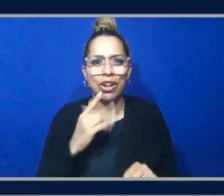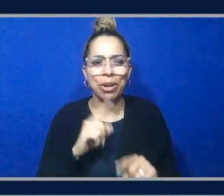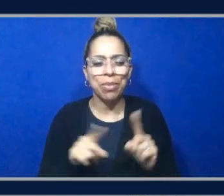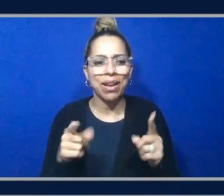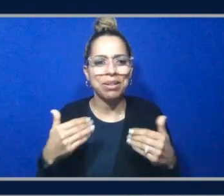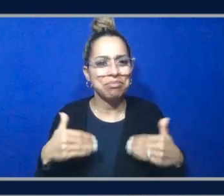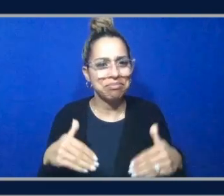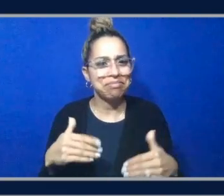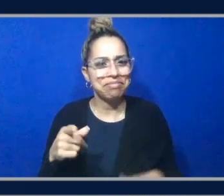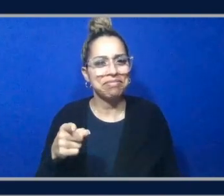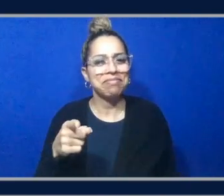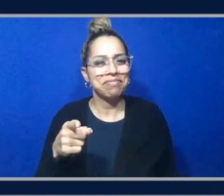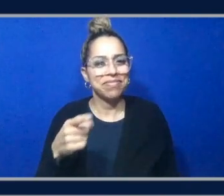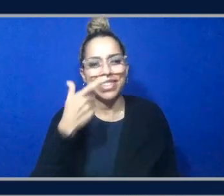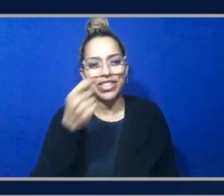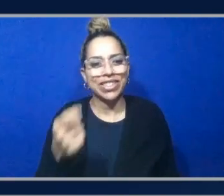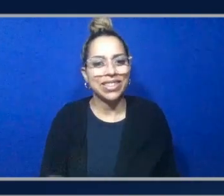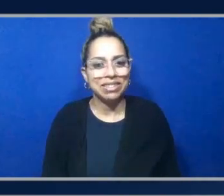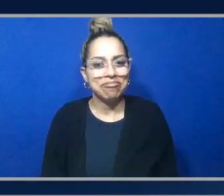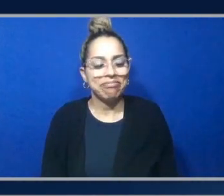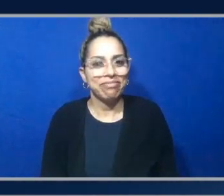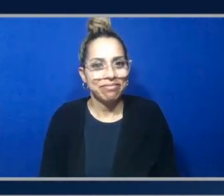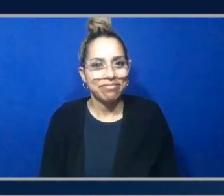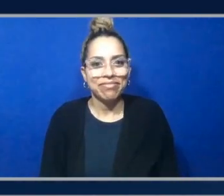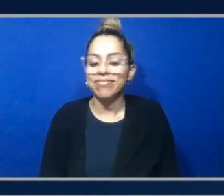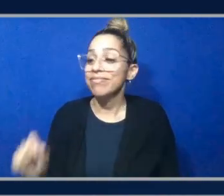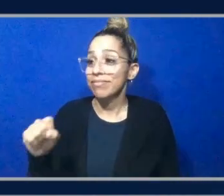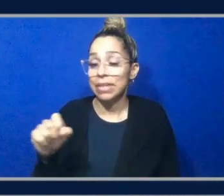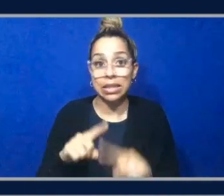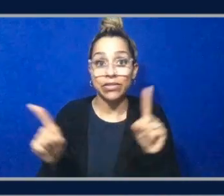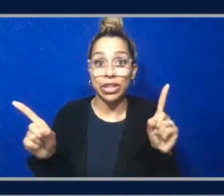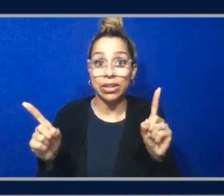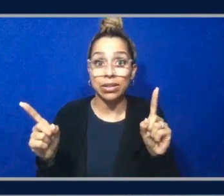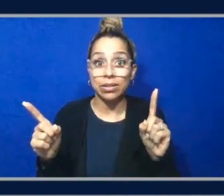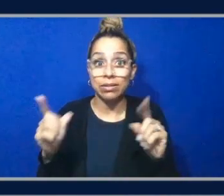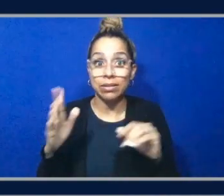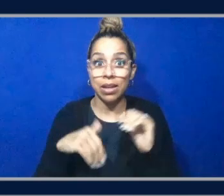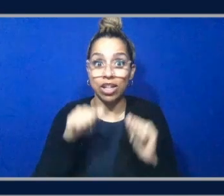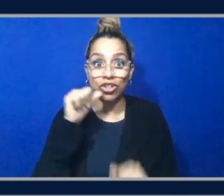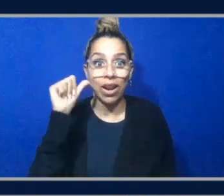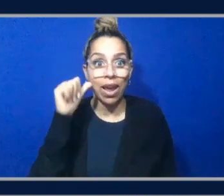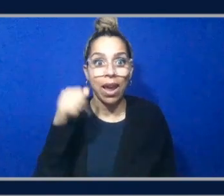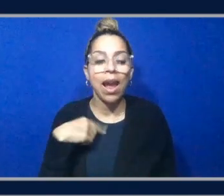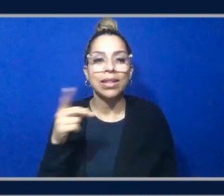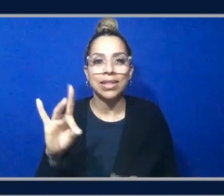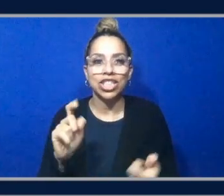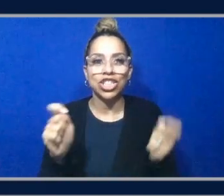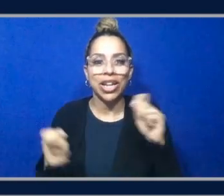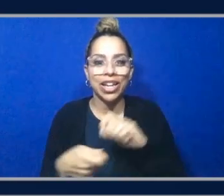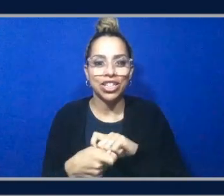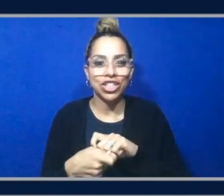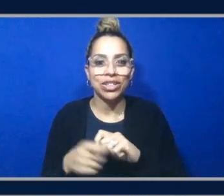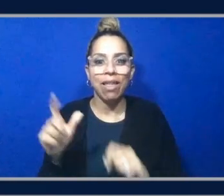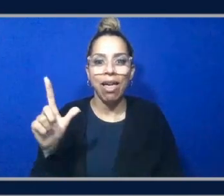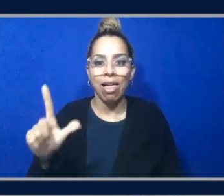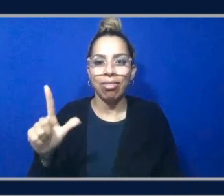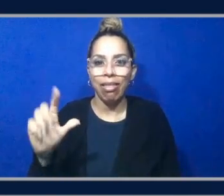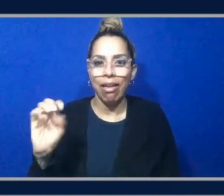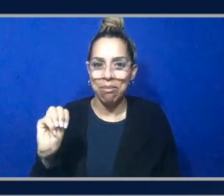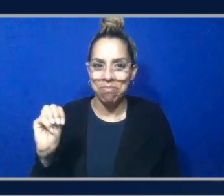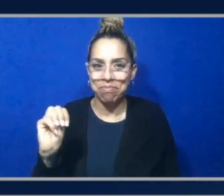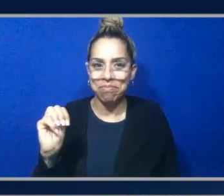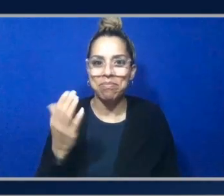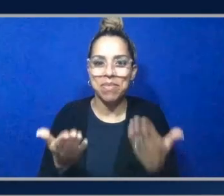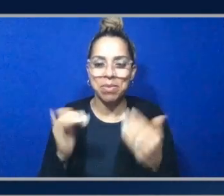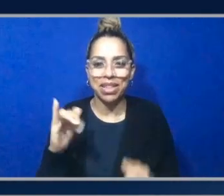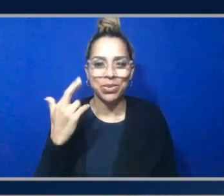do there. Okay. You know what? It's different than yesterday because I changed the LM. Okay. There you go. So that's probably why it's now trying